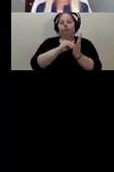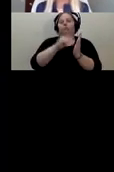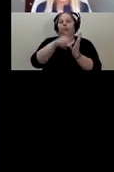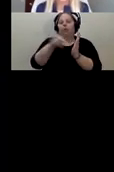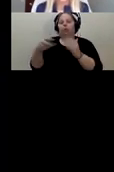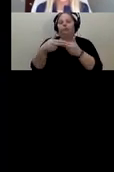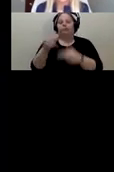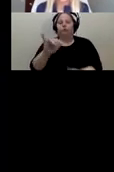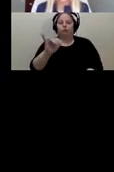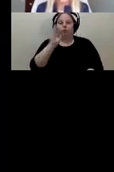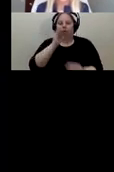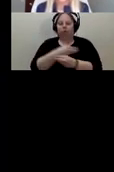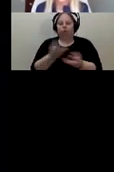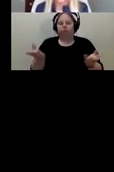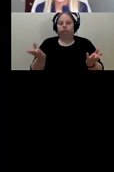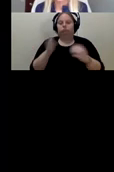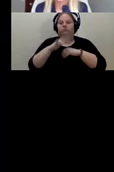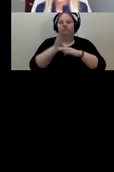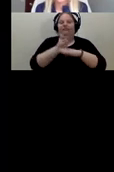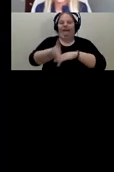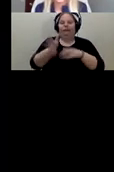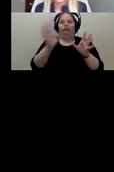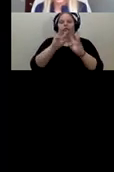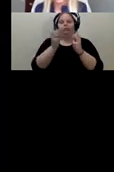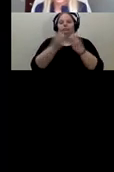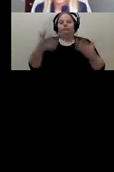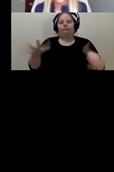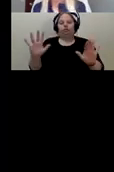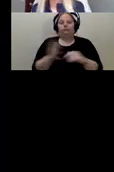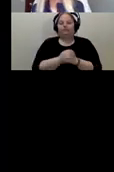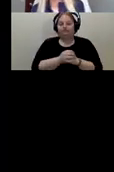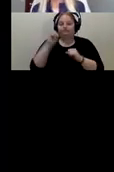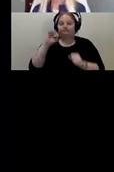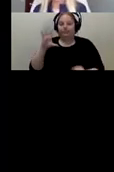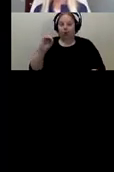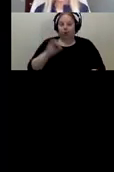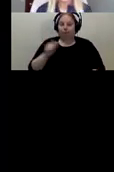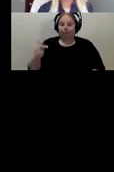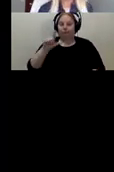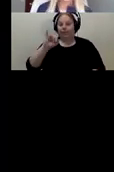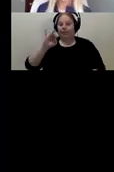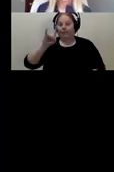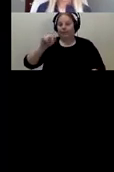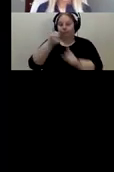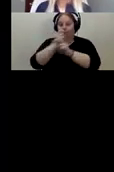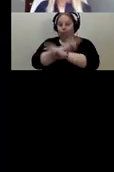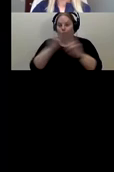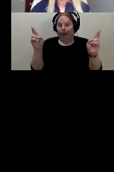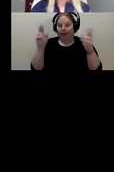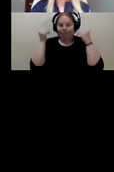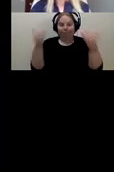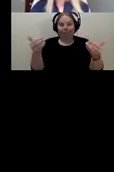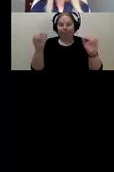handouts. We make those available after the session. So, Linda, if you are ready, we're ready to go.